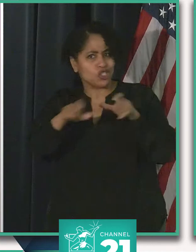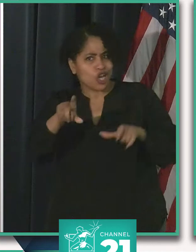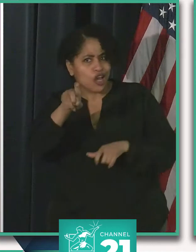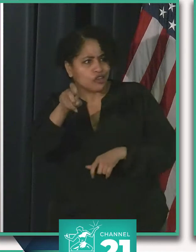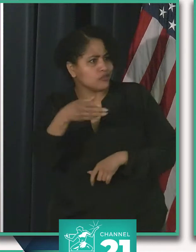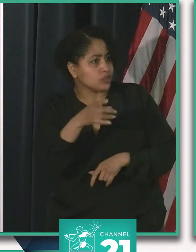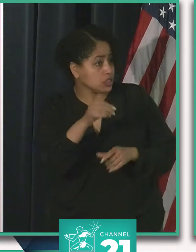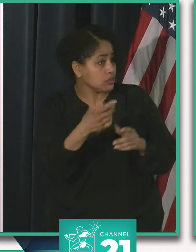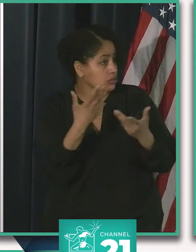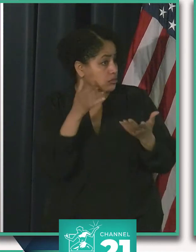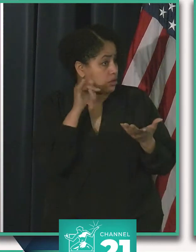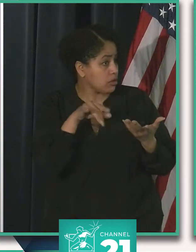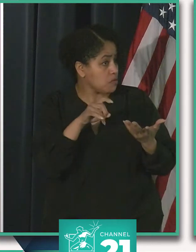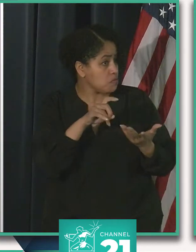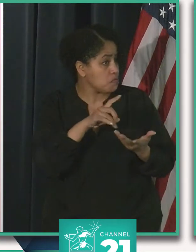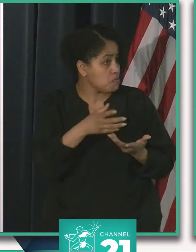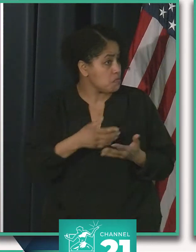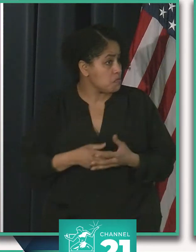Did we lose him?